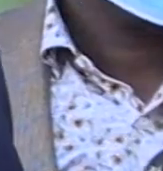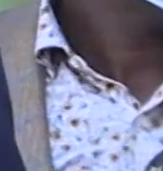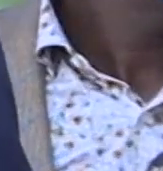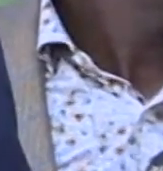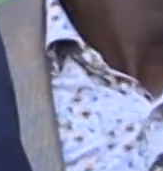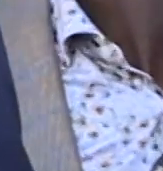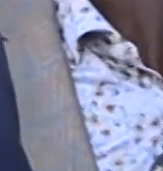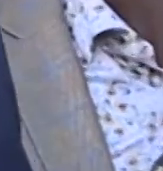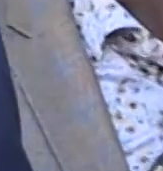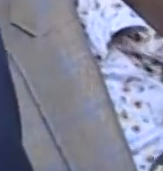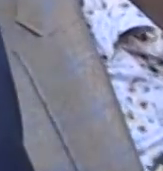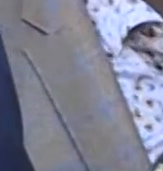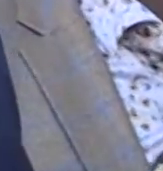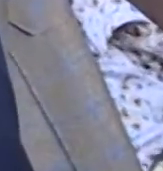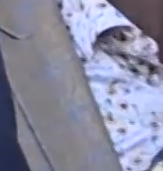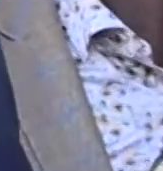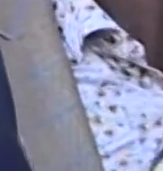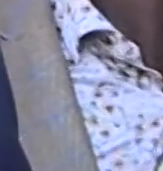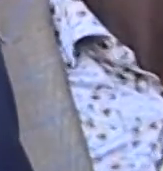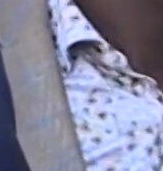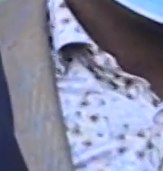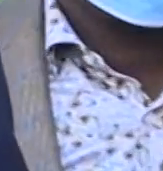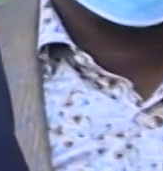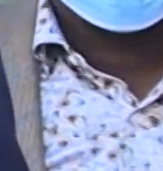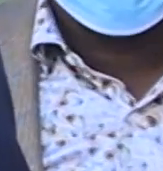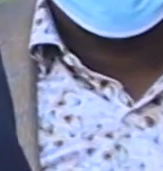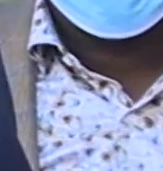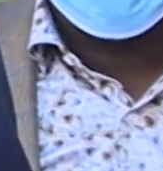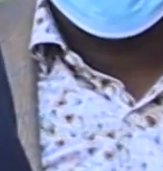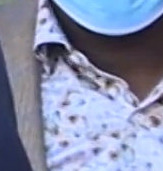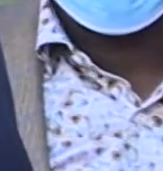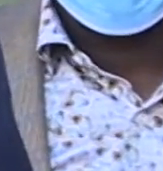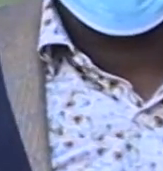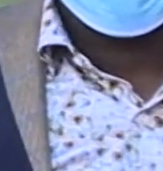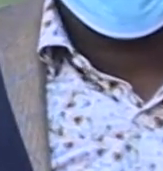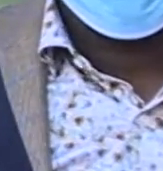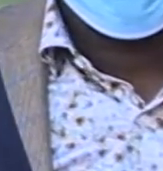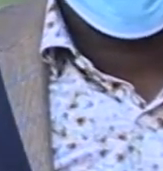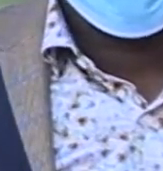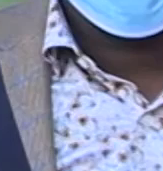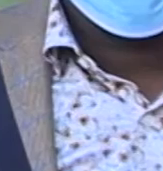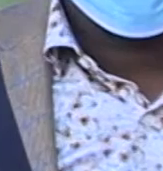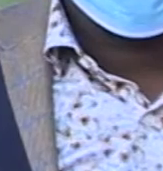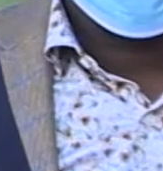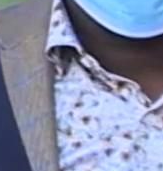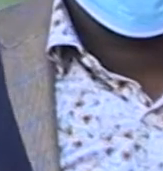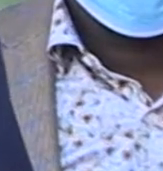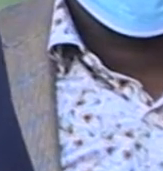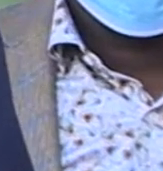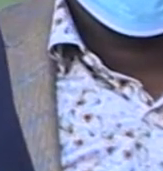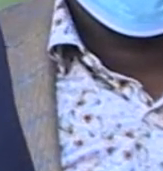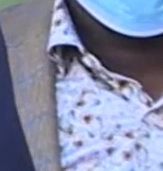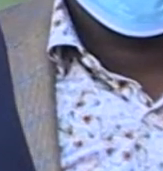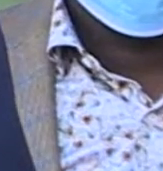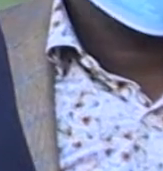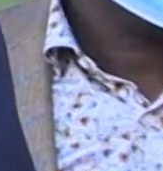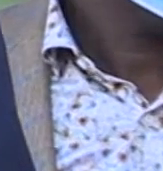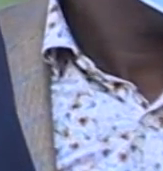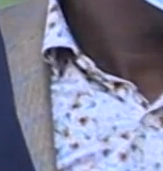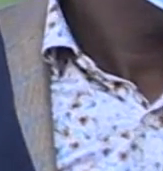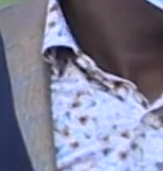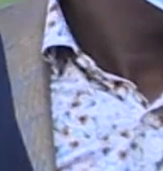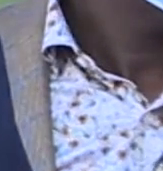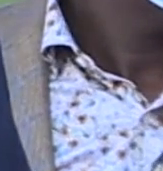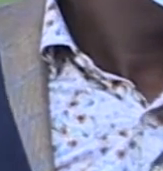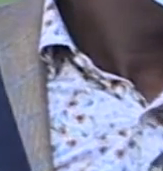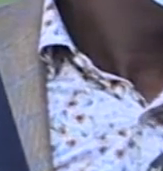started the community interaction. We have just enjoyed a community interaction session where the community would want to ask a few questions. I think